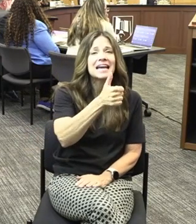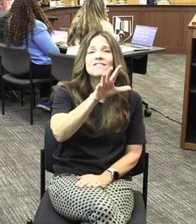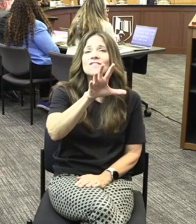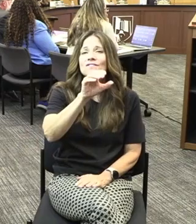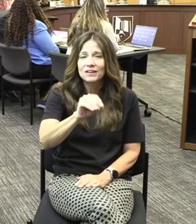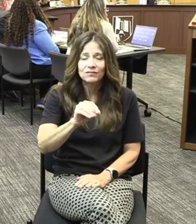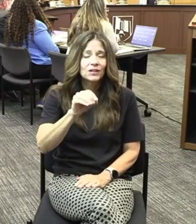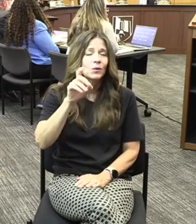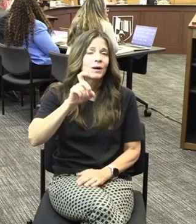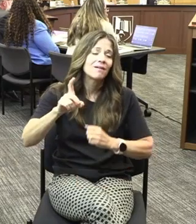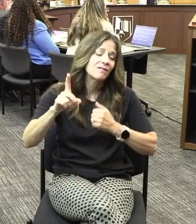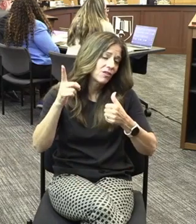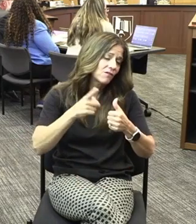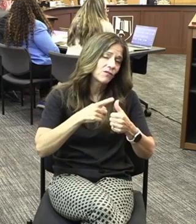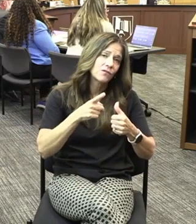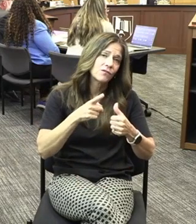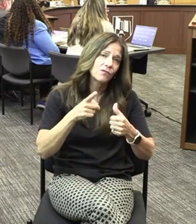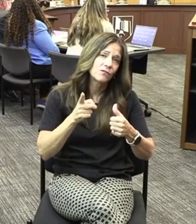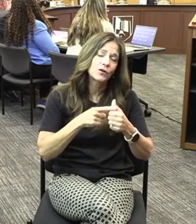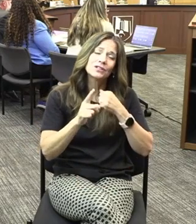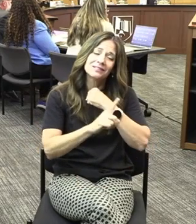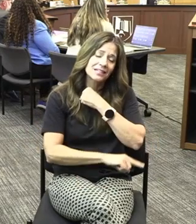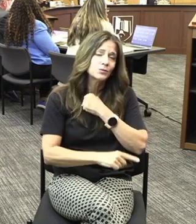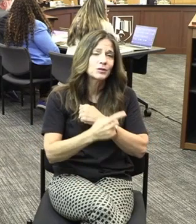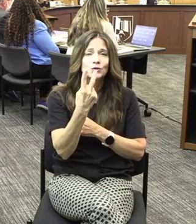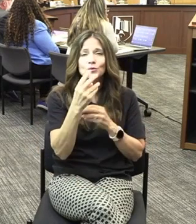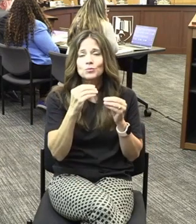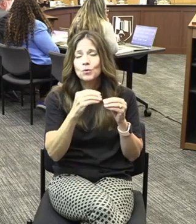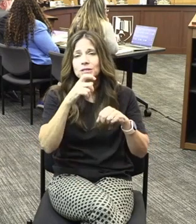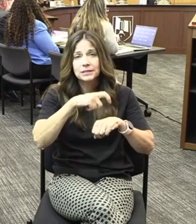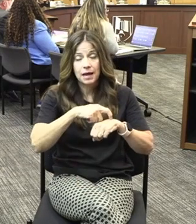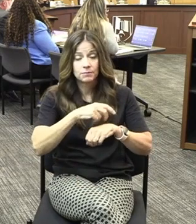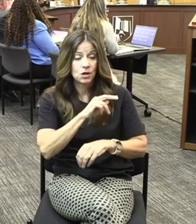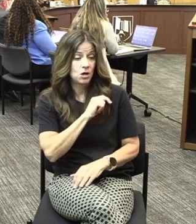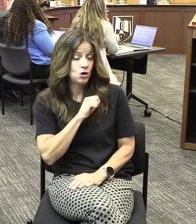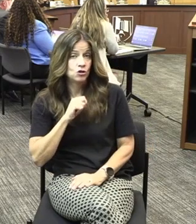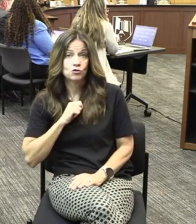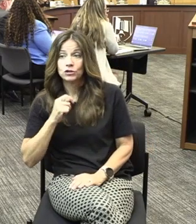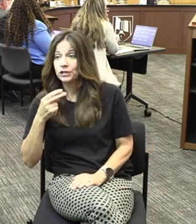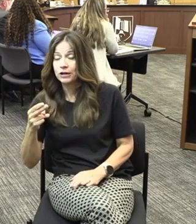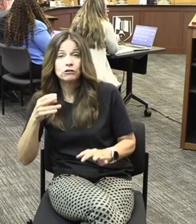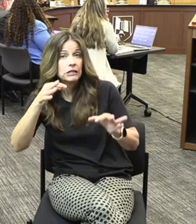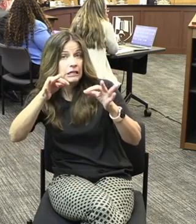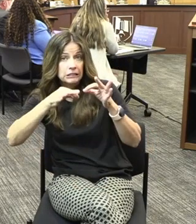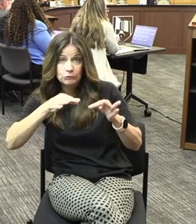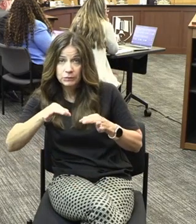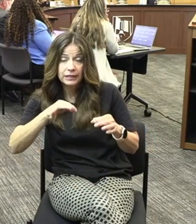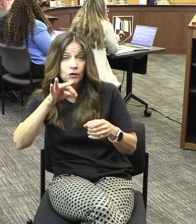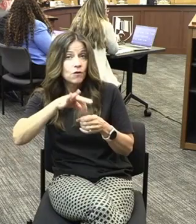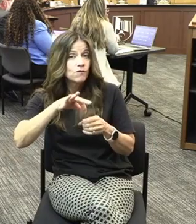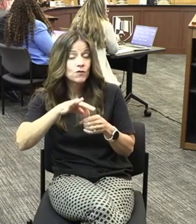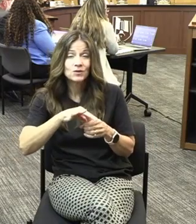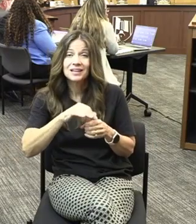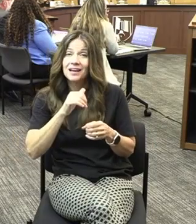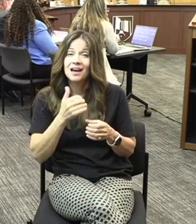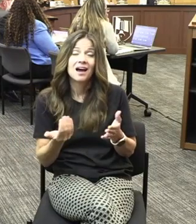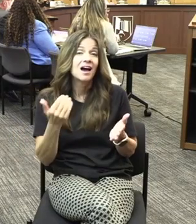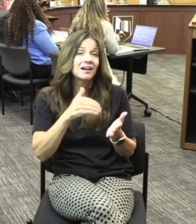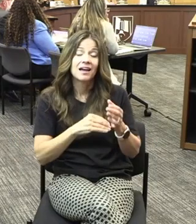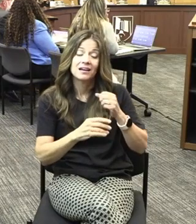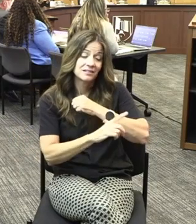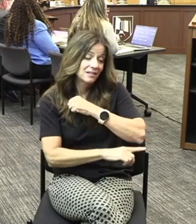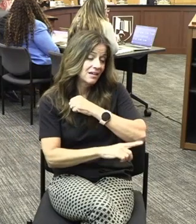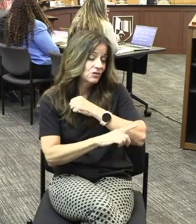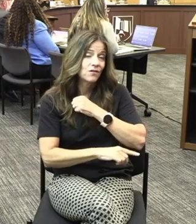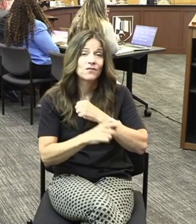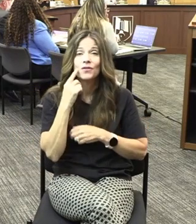first censure. We're going to do this 2 more times. Trustee Harris, explaining her vote against the censure, said, since this is just another censure to the